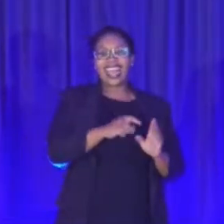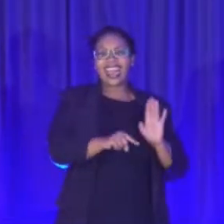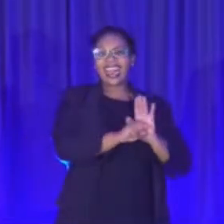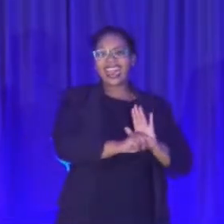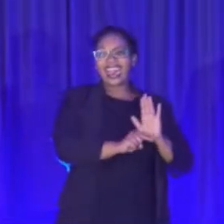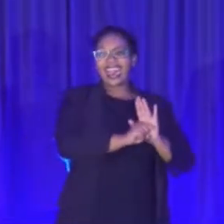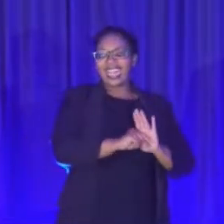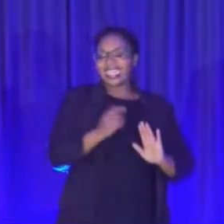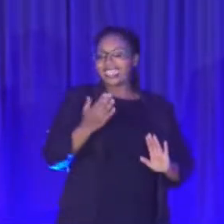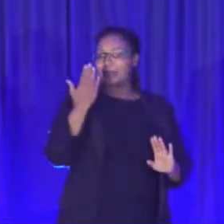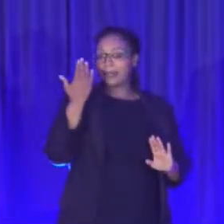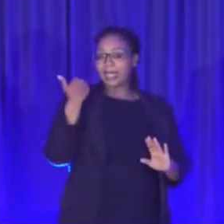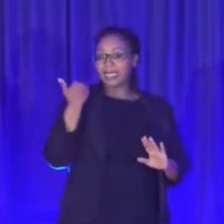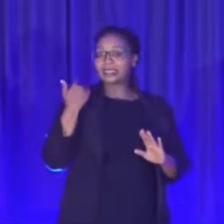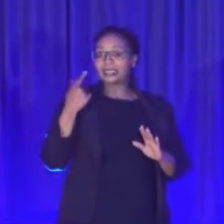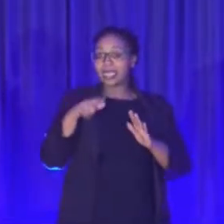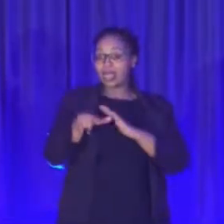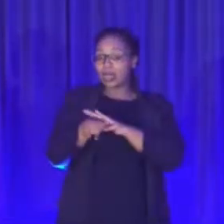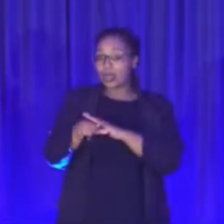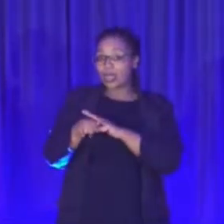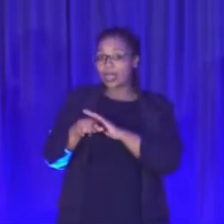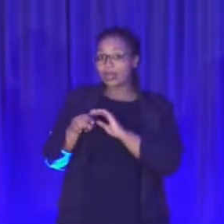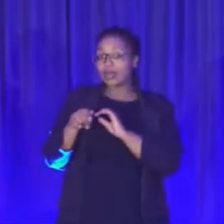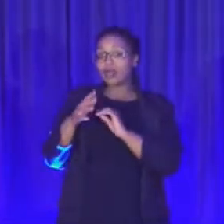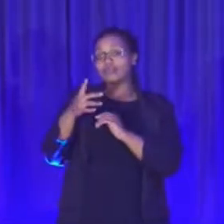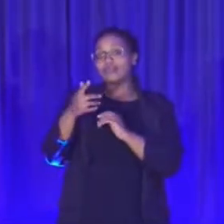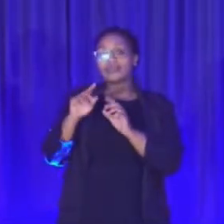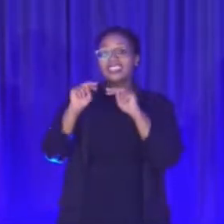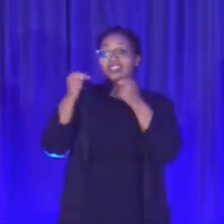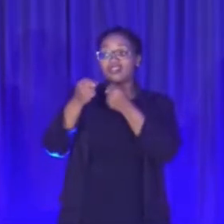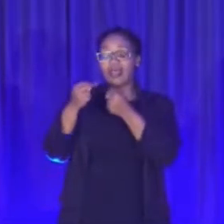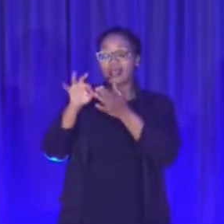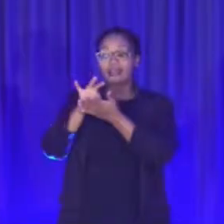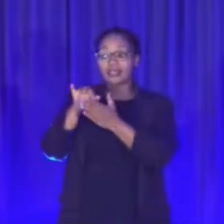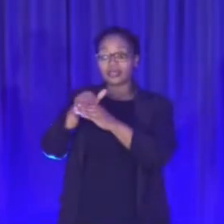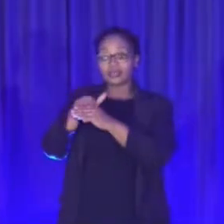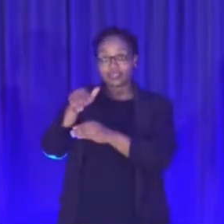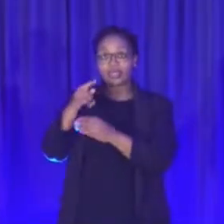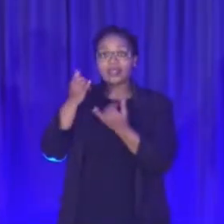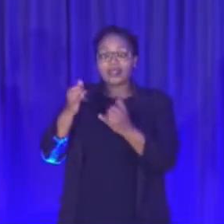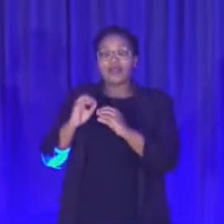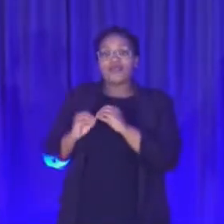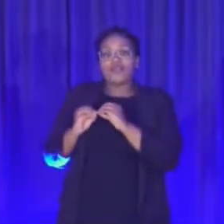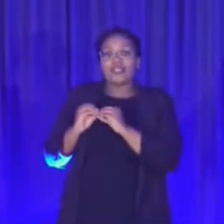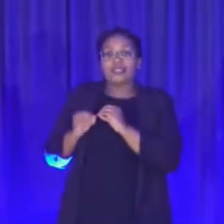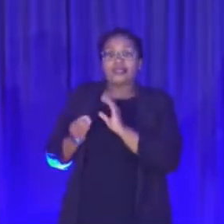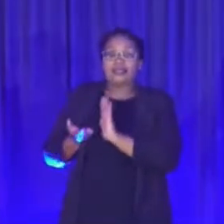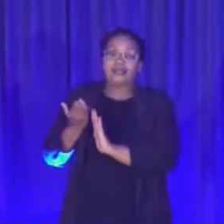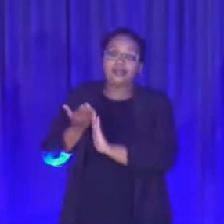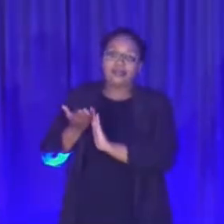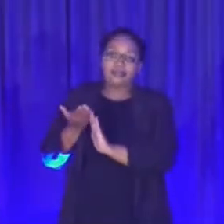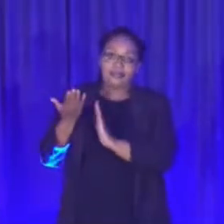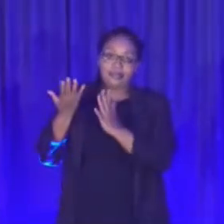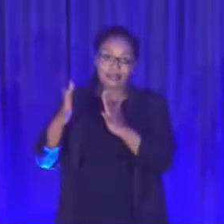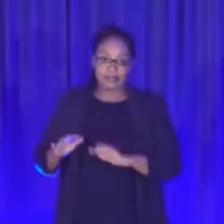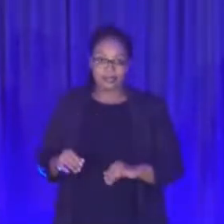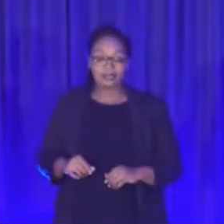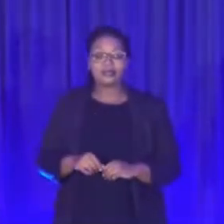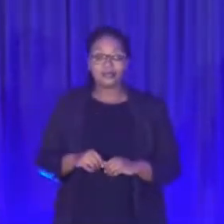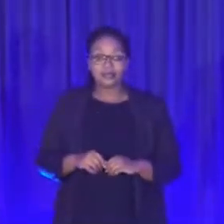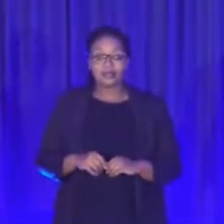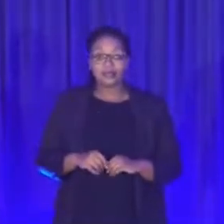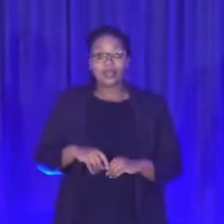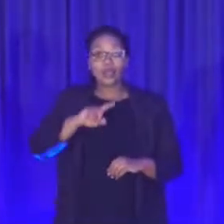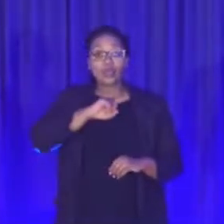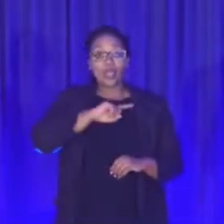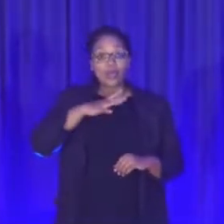general election has now been redressed. To further ensure reliability and